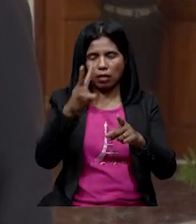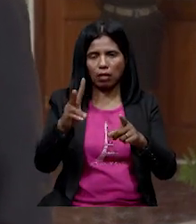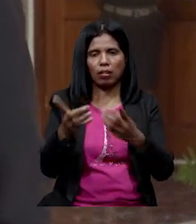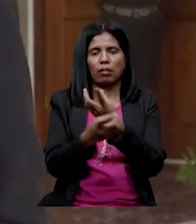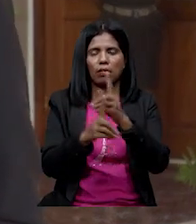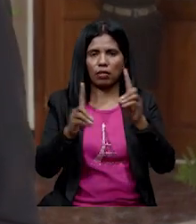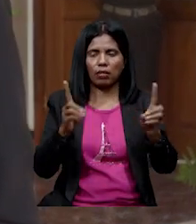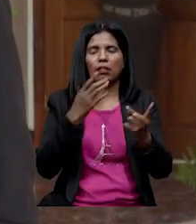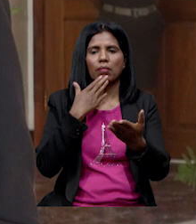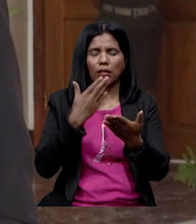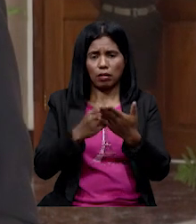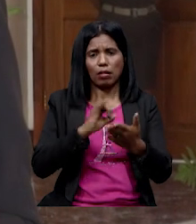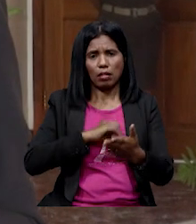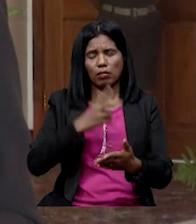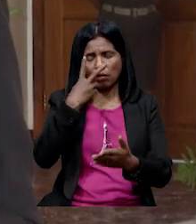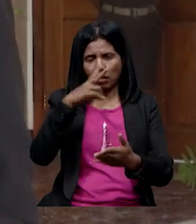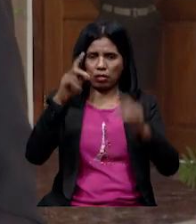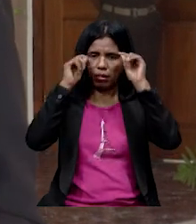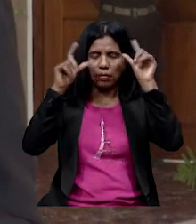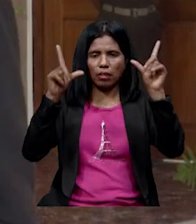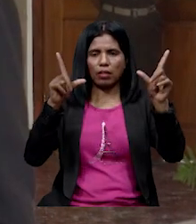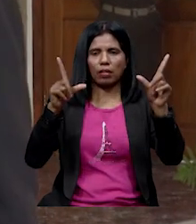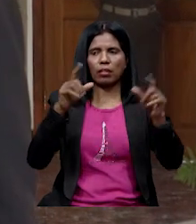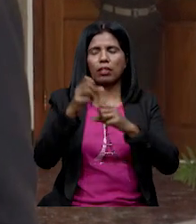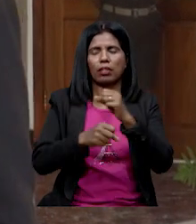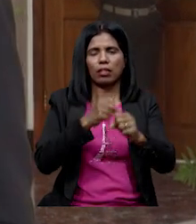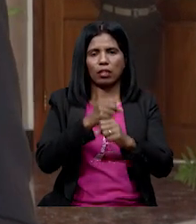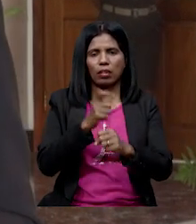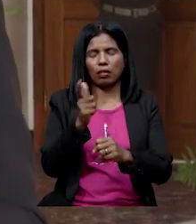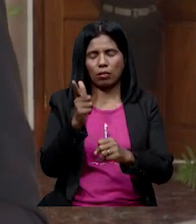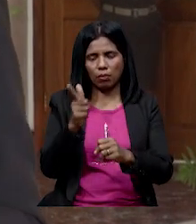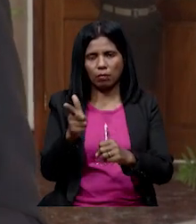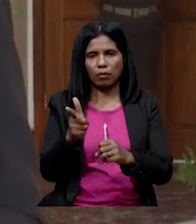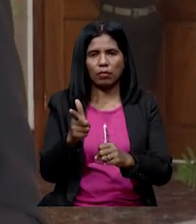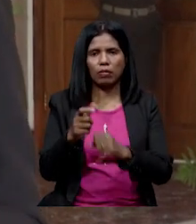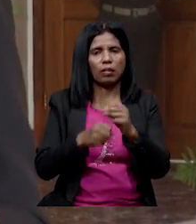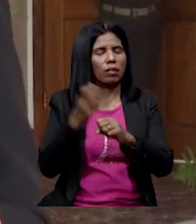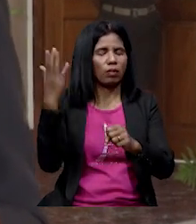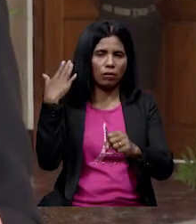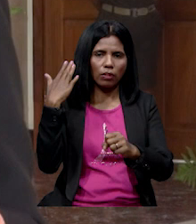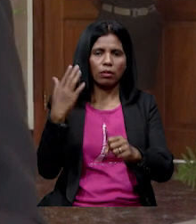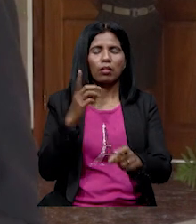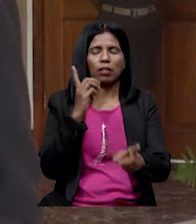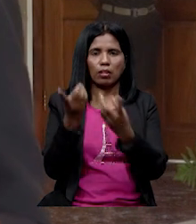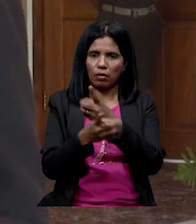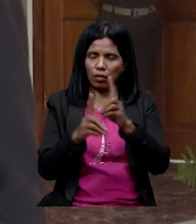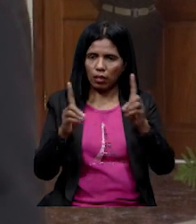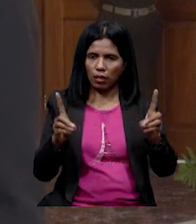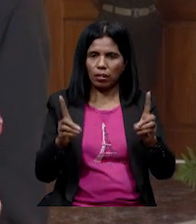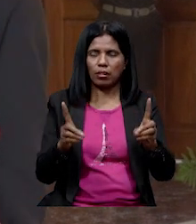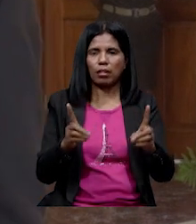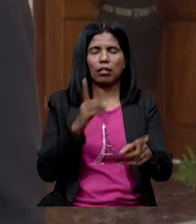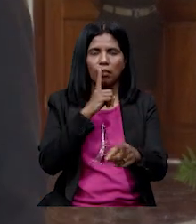democracy. We see Timor-Leste like 20 years already democracy, so it's already, let's